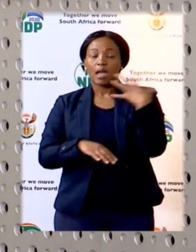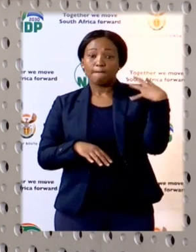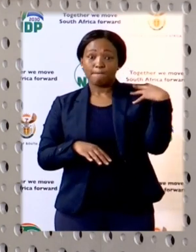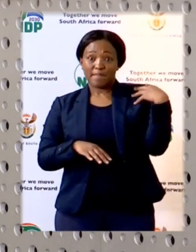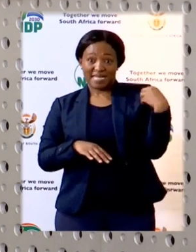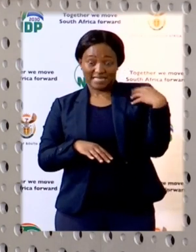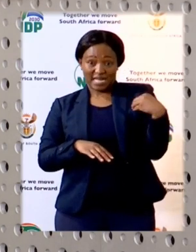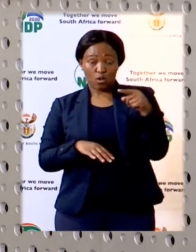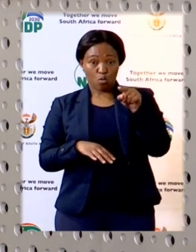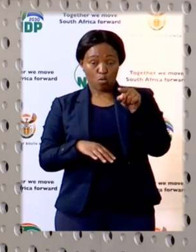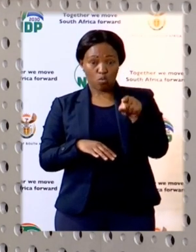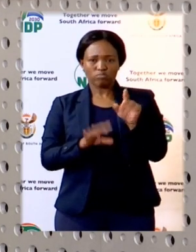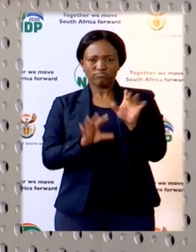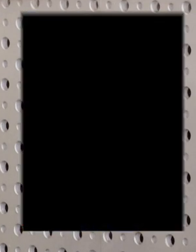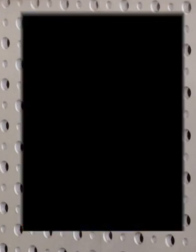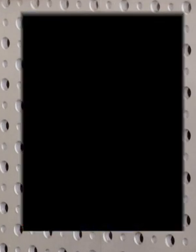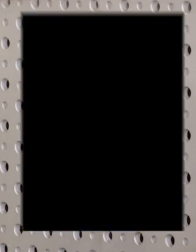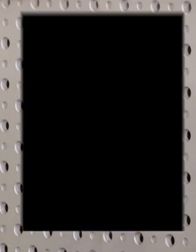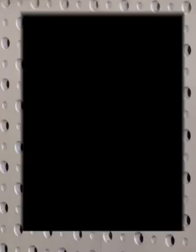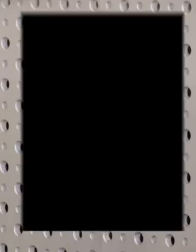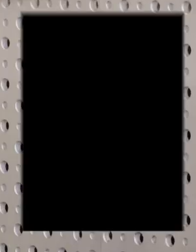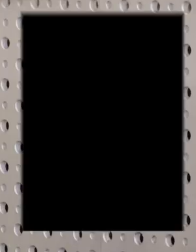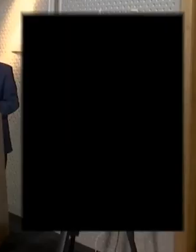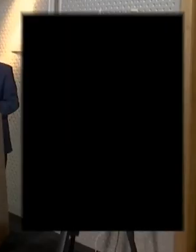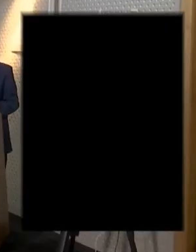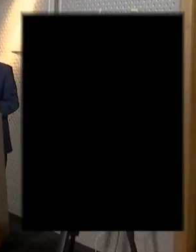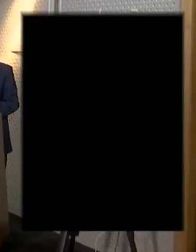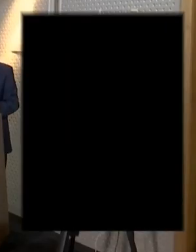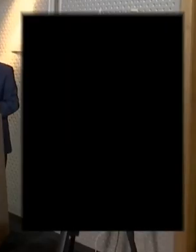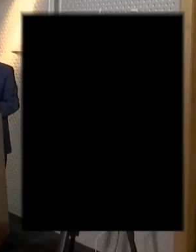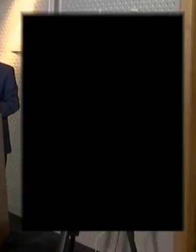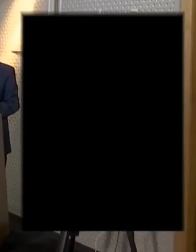can answer, because that